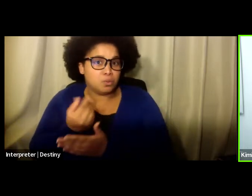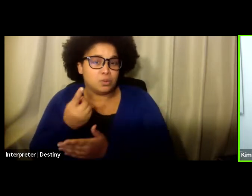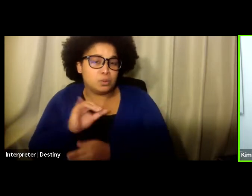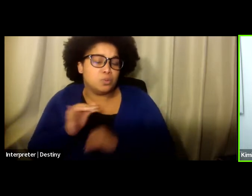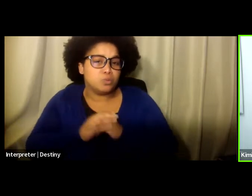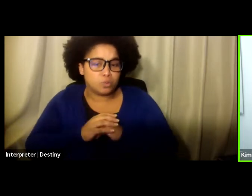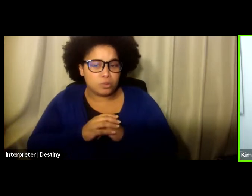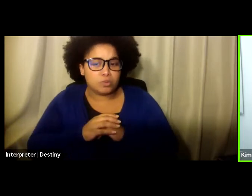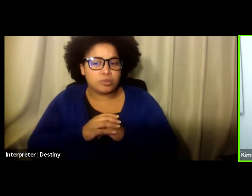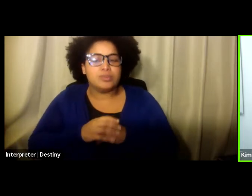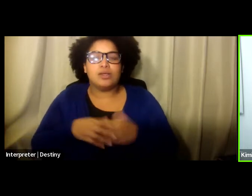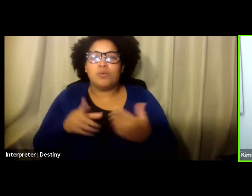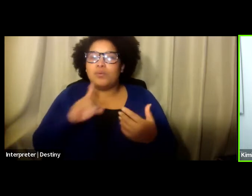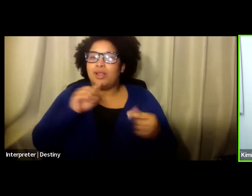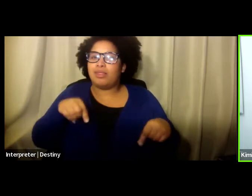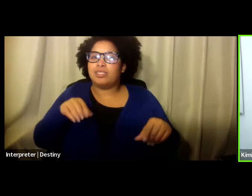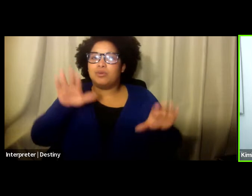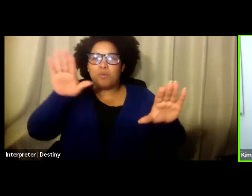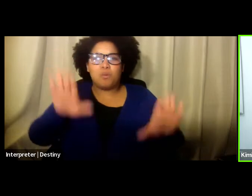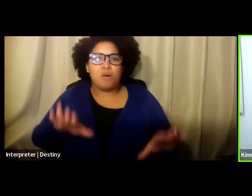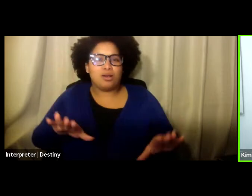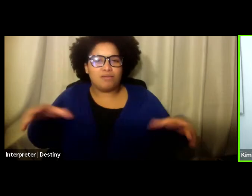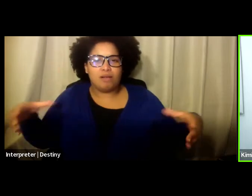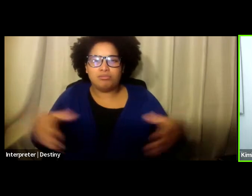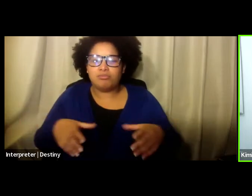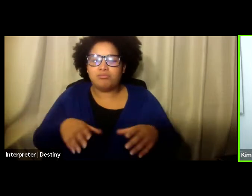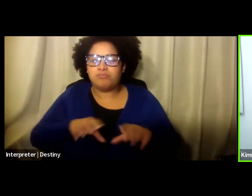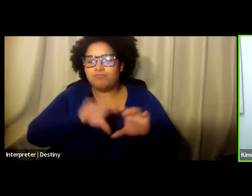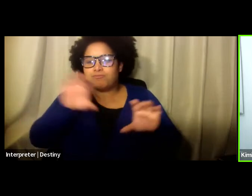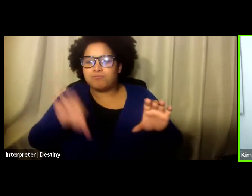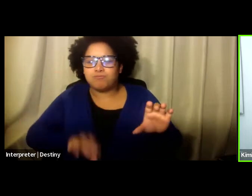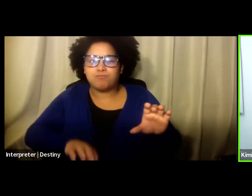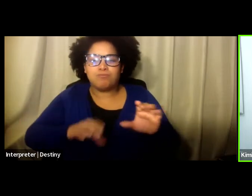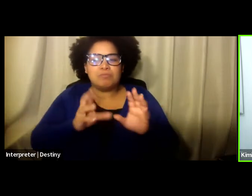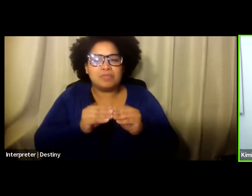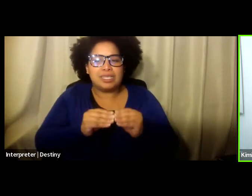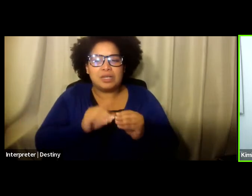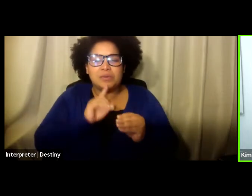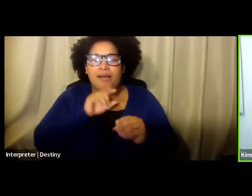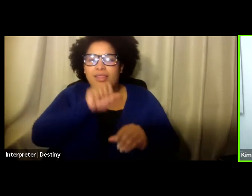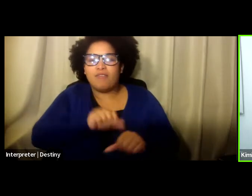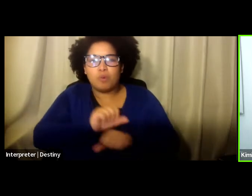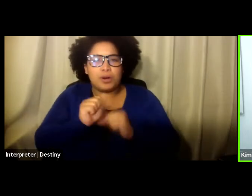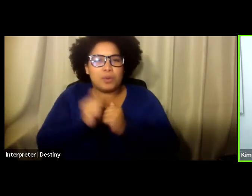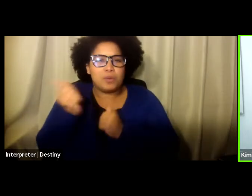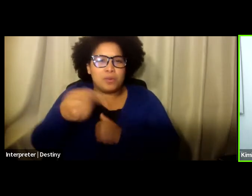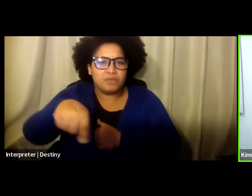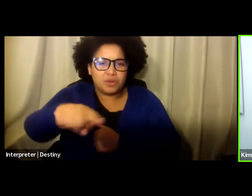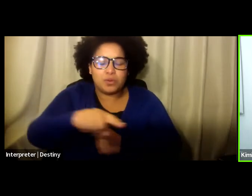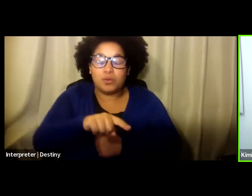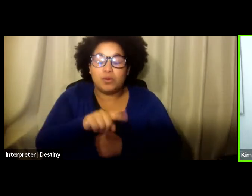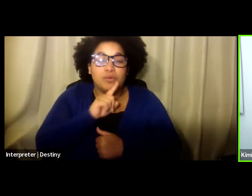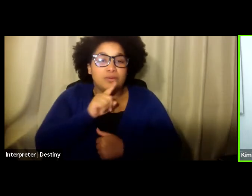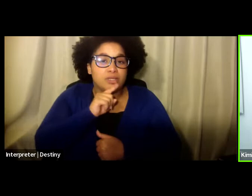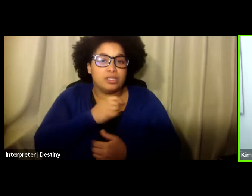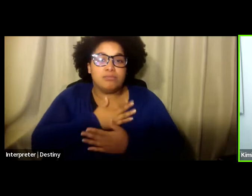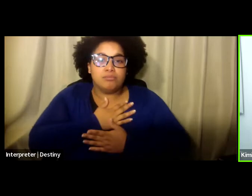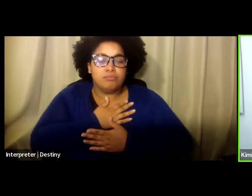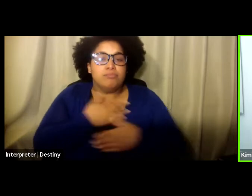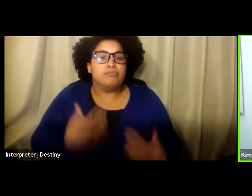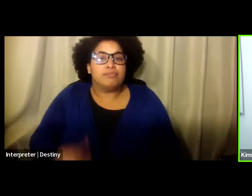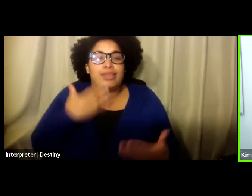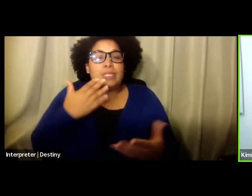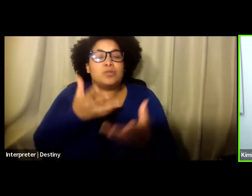So like I said, this has been a wonderful space to be in, creative space, and I love working with all of you. We love working with all of you. Thank you so